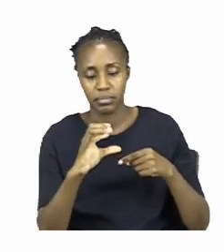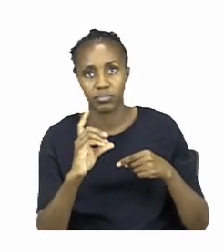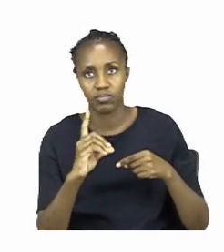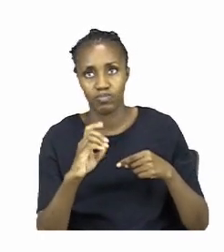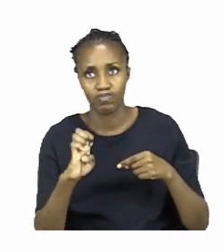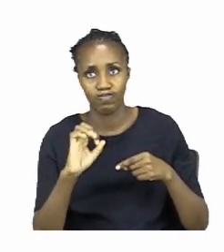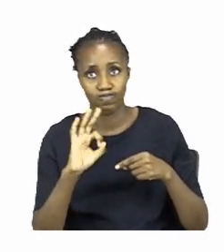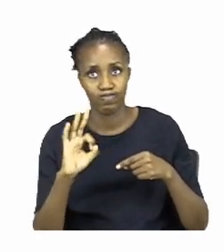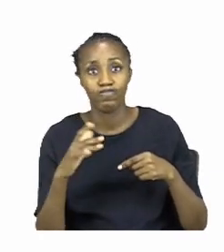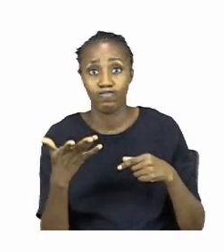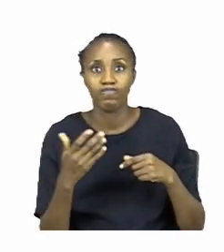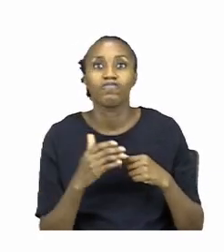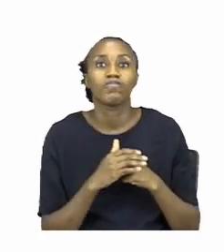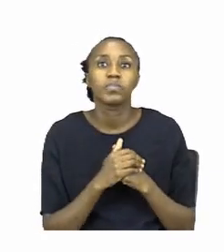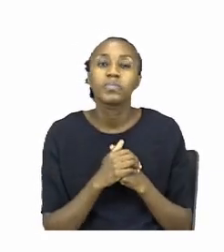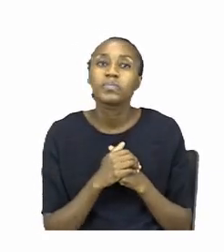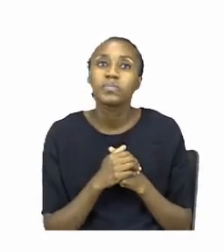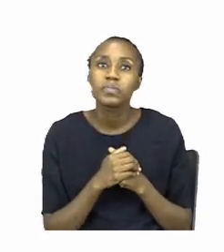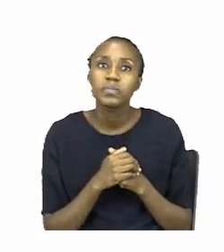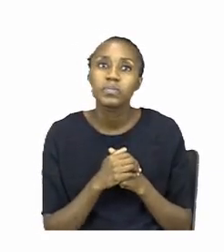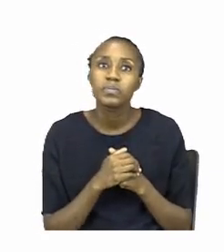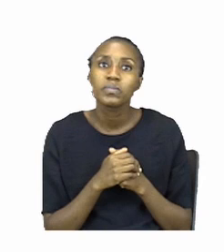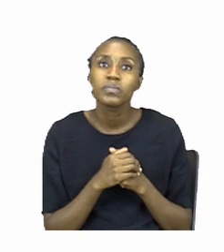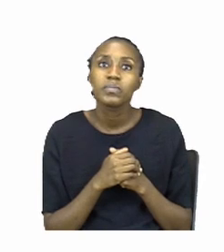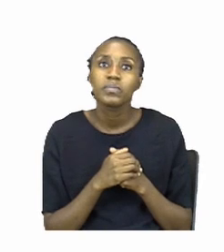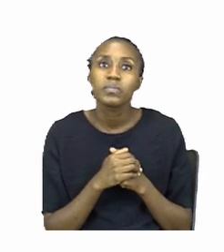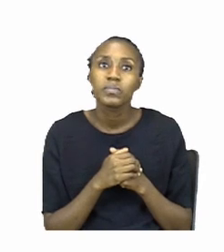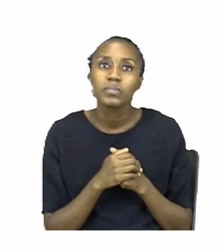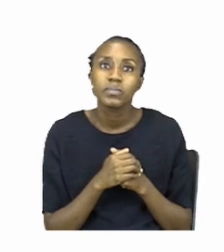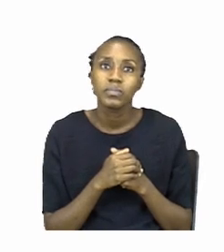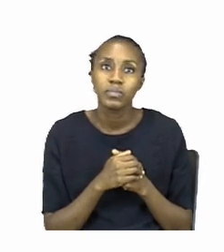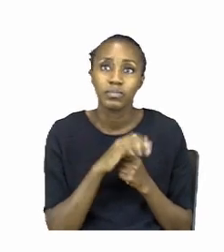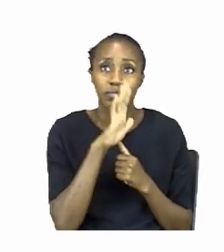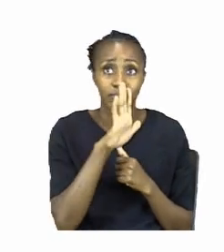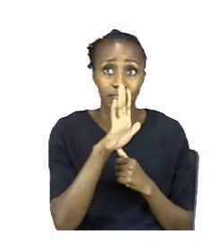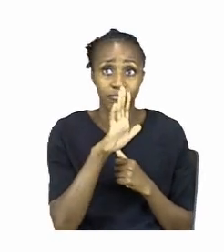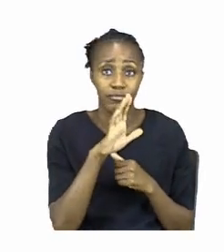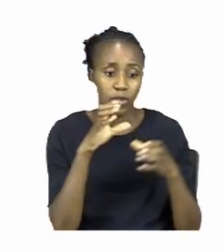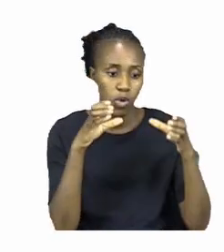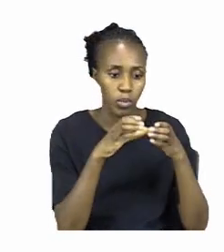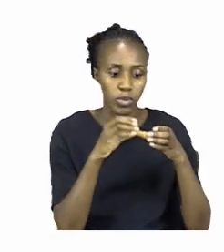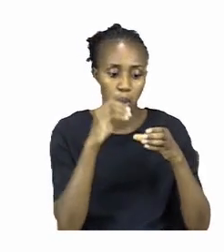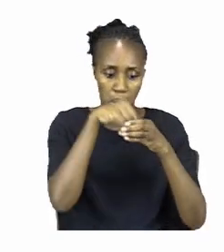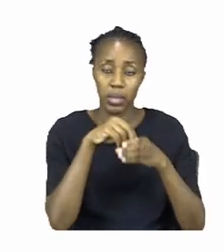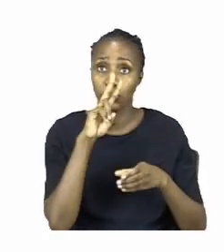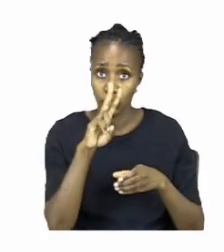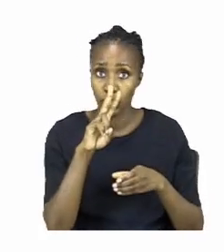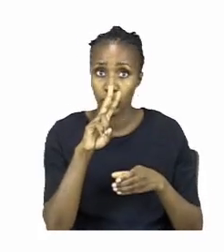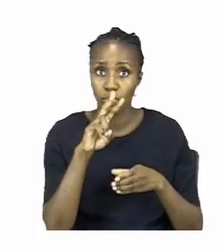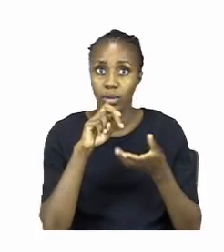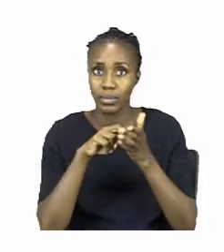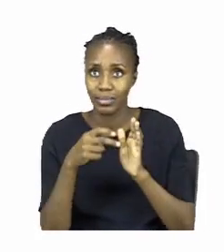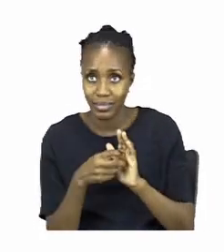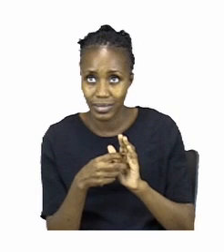we have to do again. Now there it says 5 groups of 2. Now that just means we have to